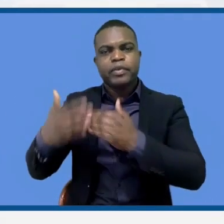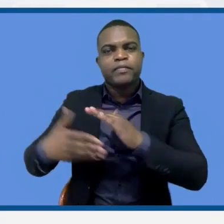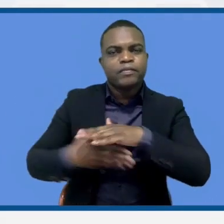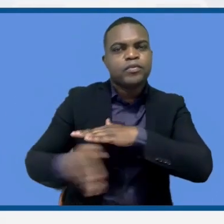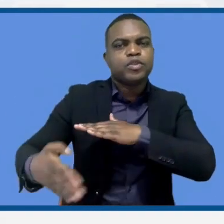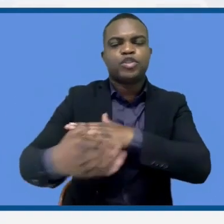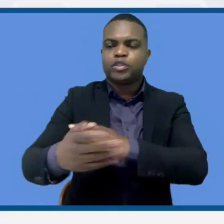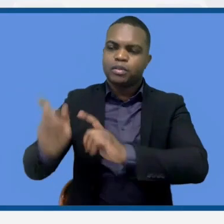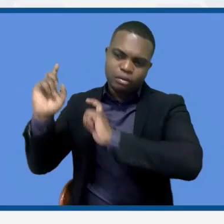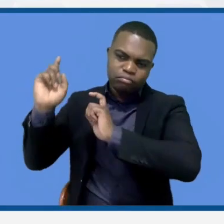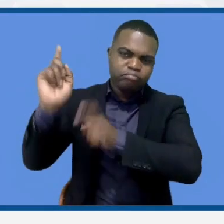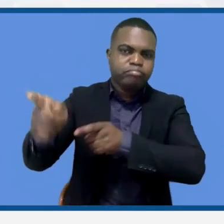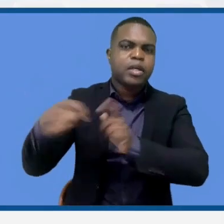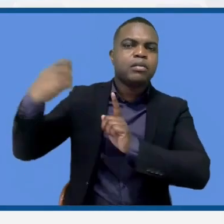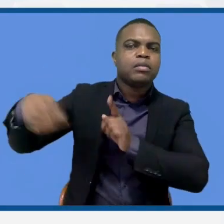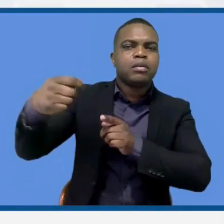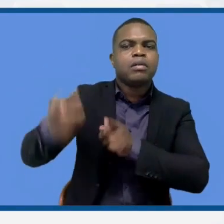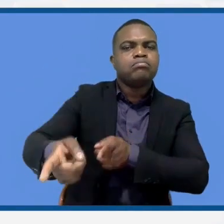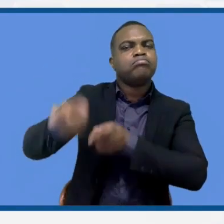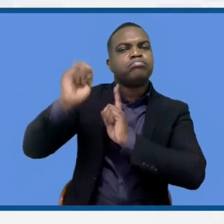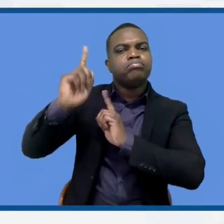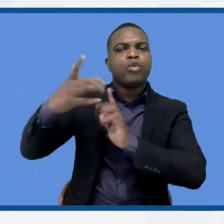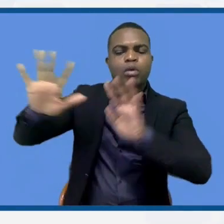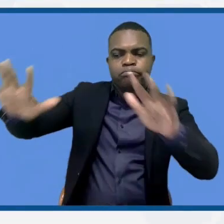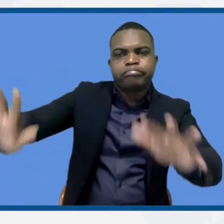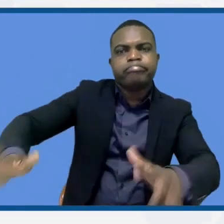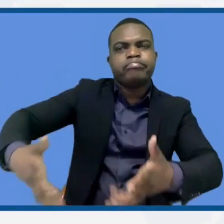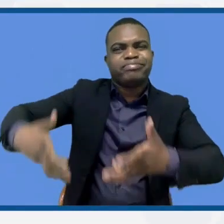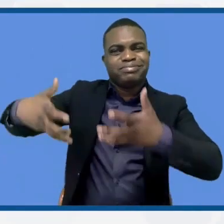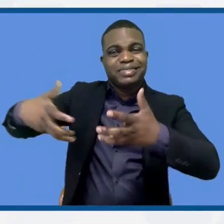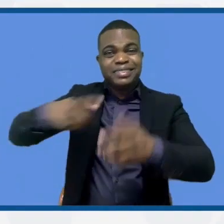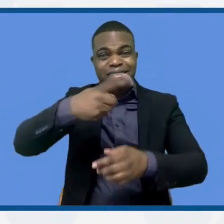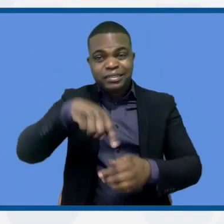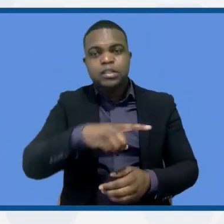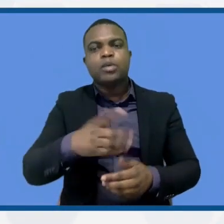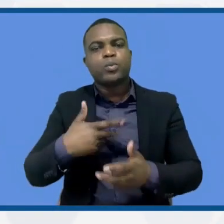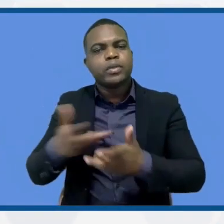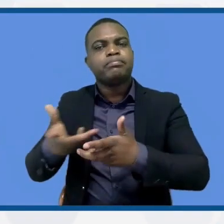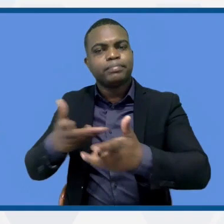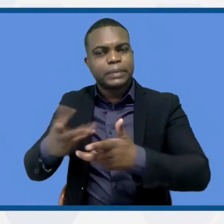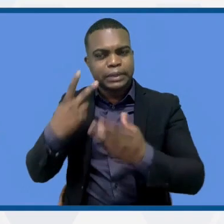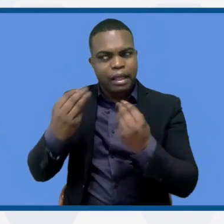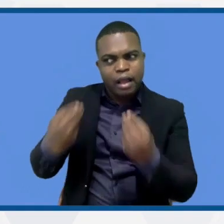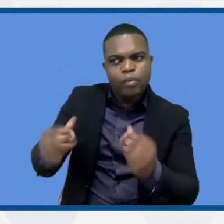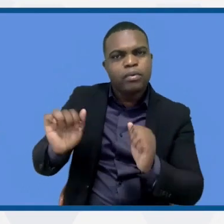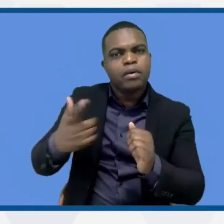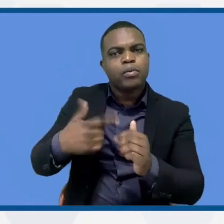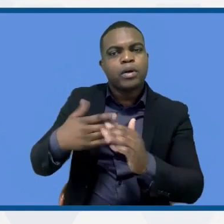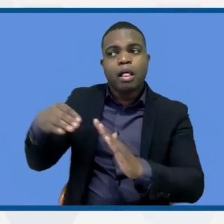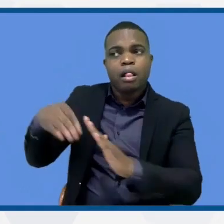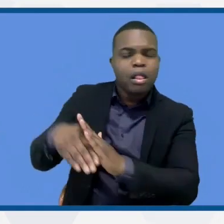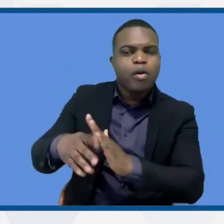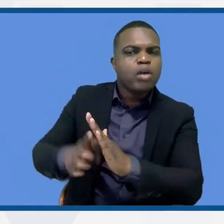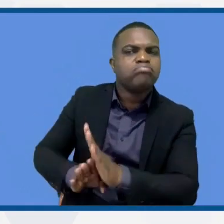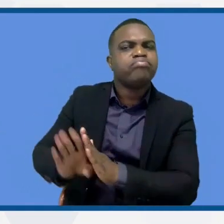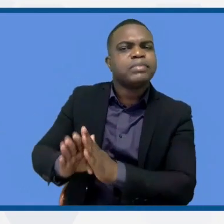there are several other initiatives which would have come forward in the suite of nature-based solutions, which will significantly build the resilience